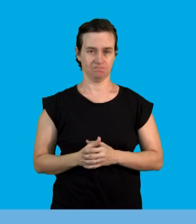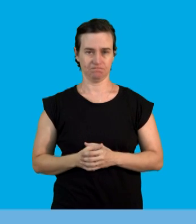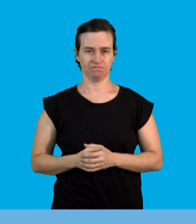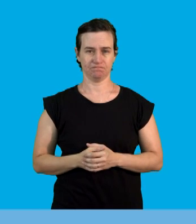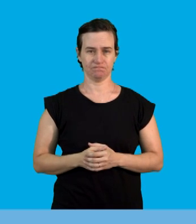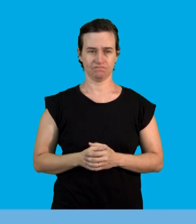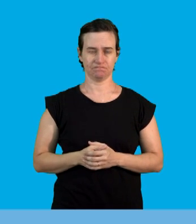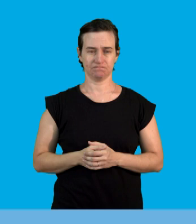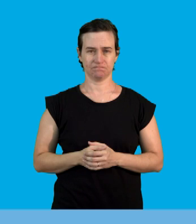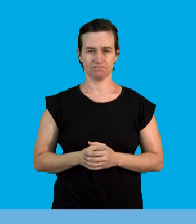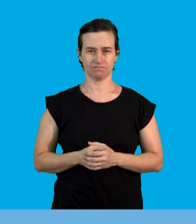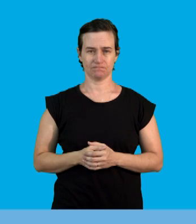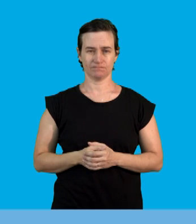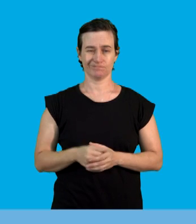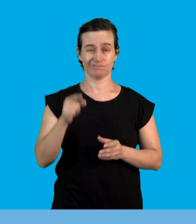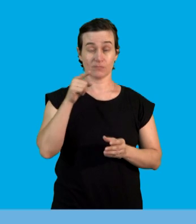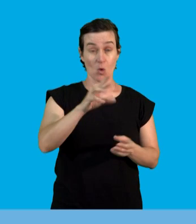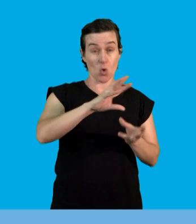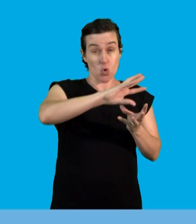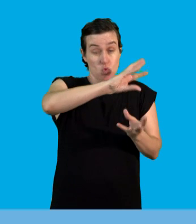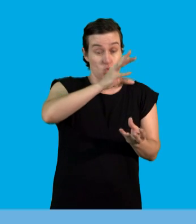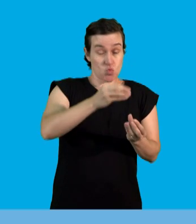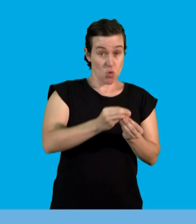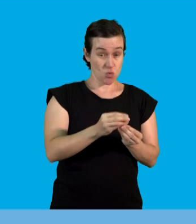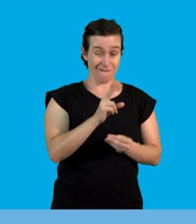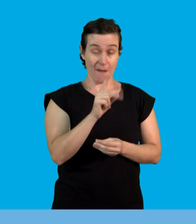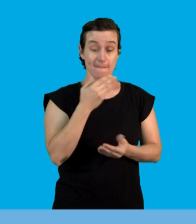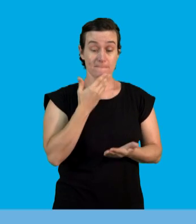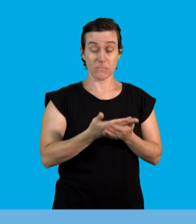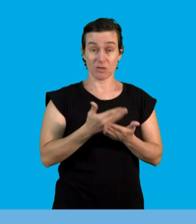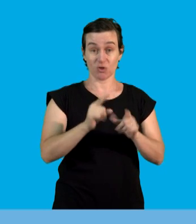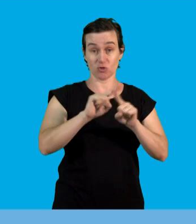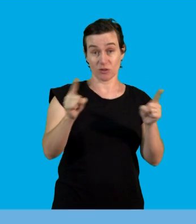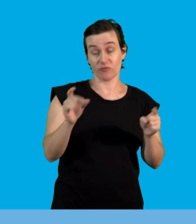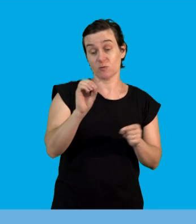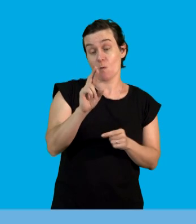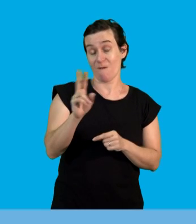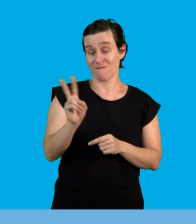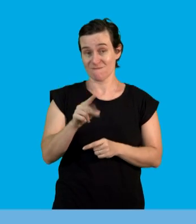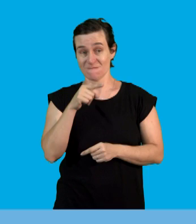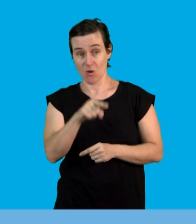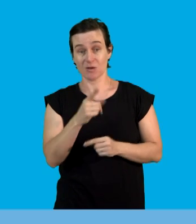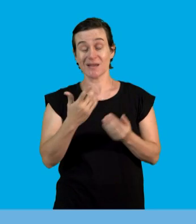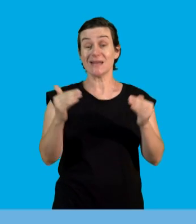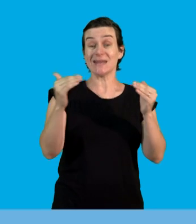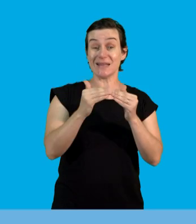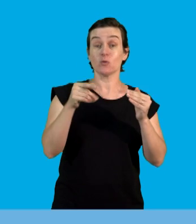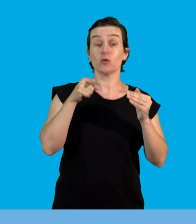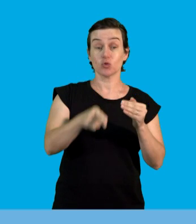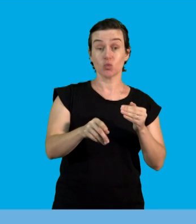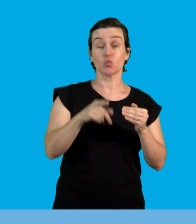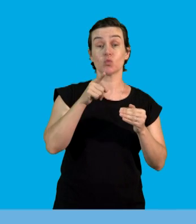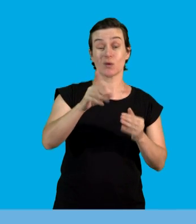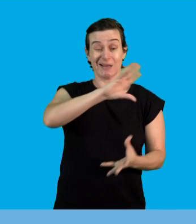saying the total voltage, or rather the total potential difference, is going to be equal to the sum of the